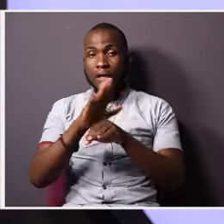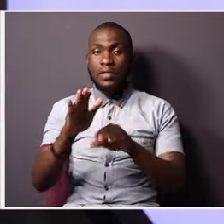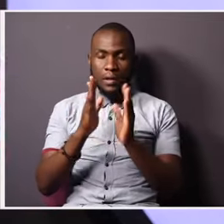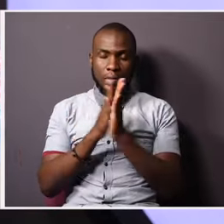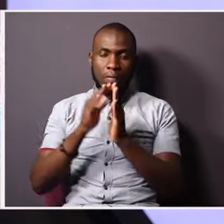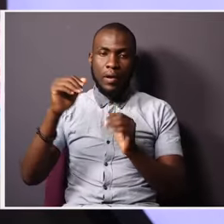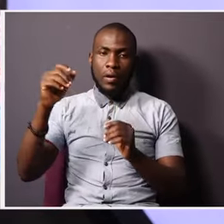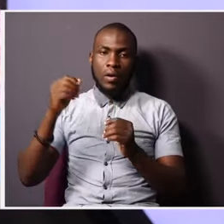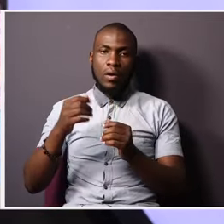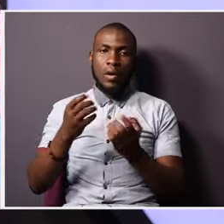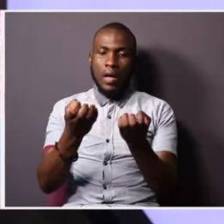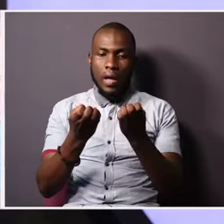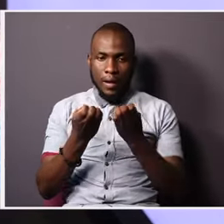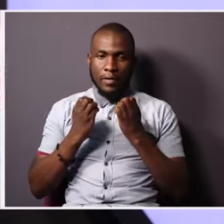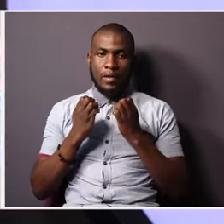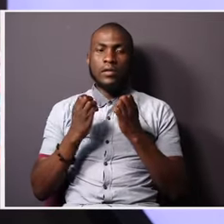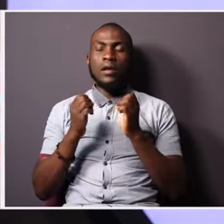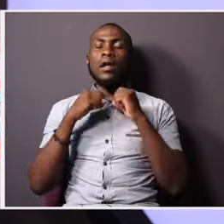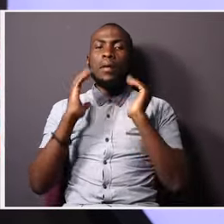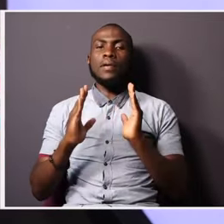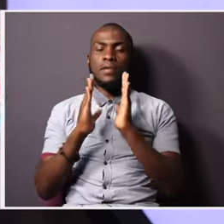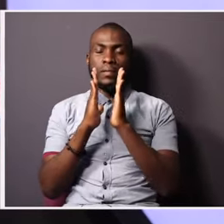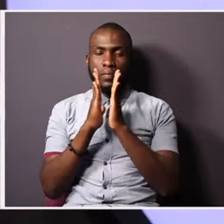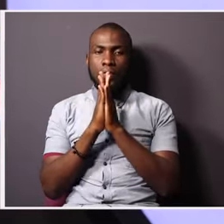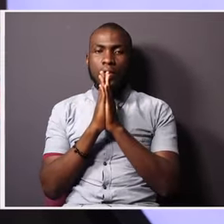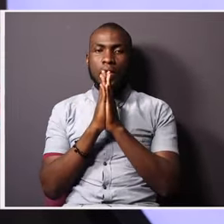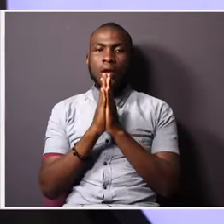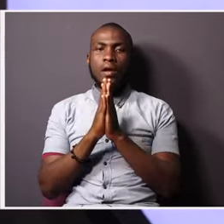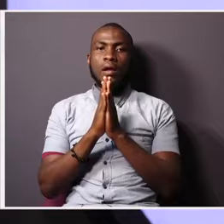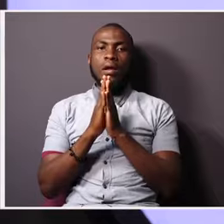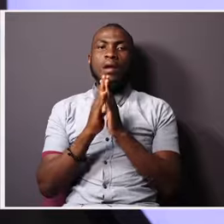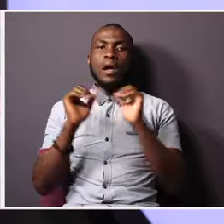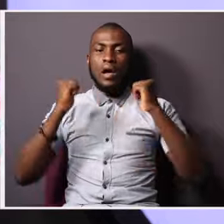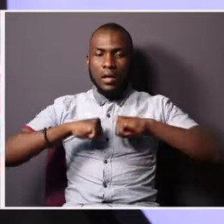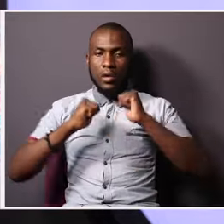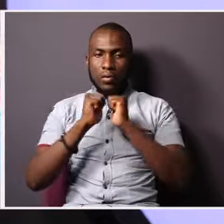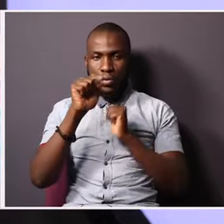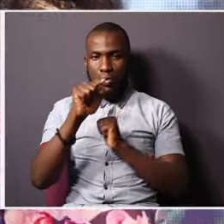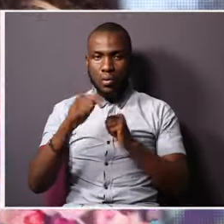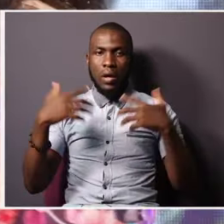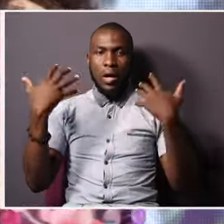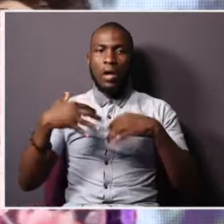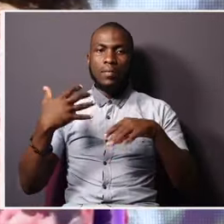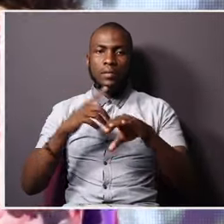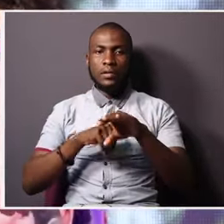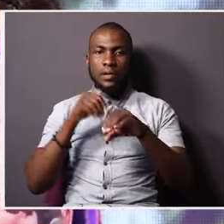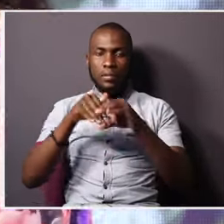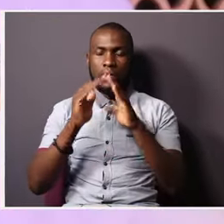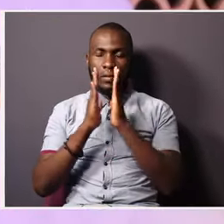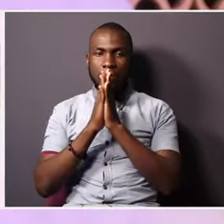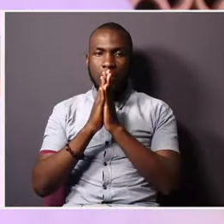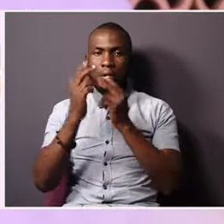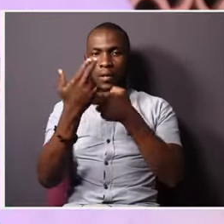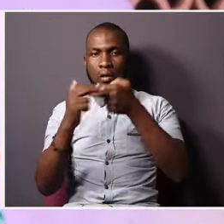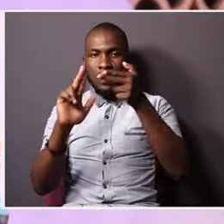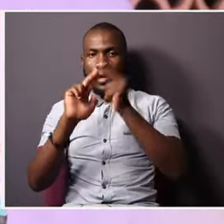in any prayer request and petition you have, and the pastors will be praying and agreeing with you. Such an amazing time in prayer.